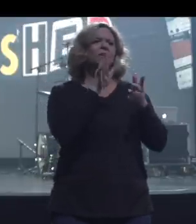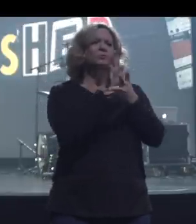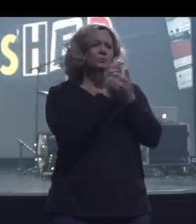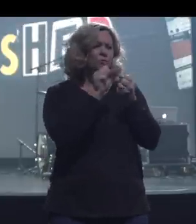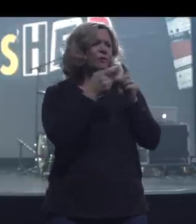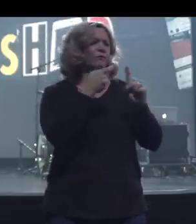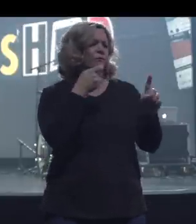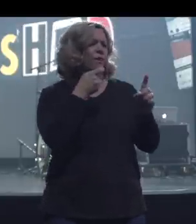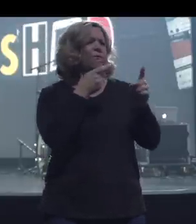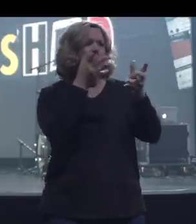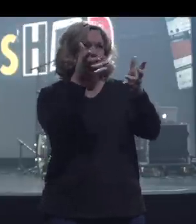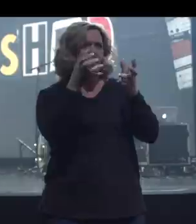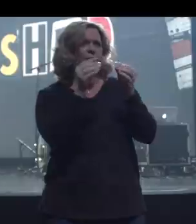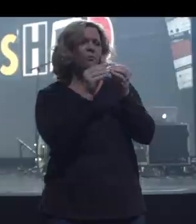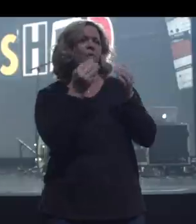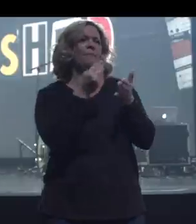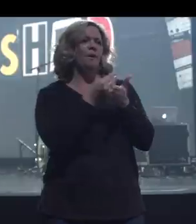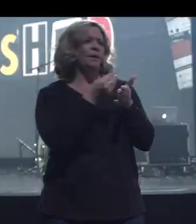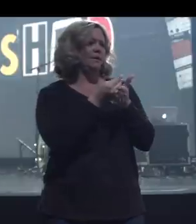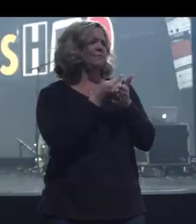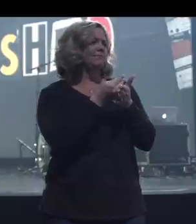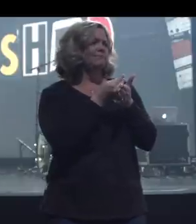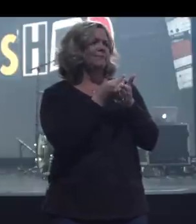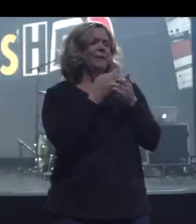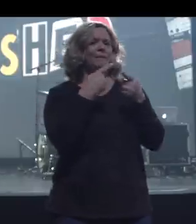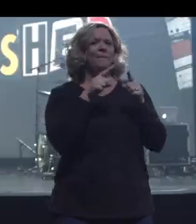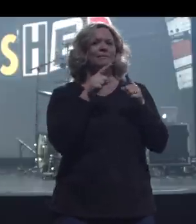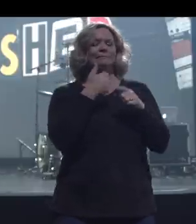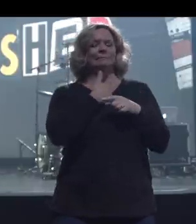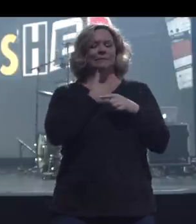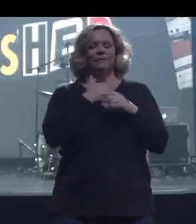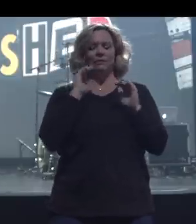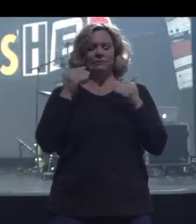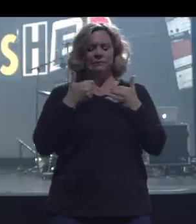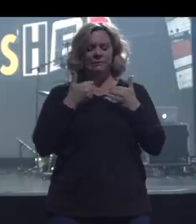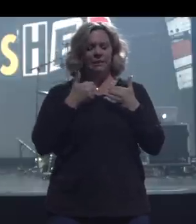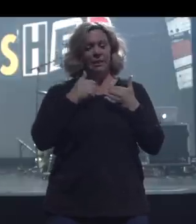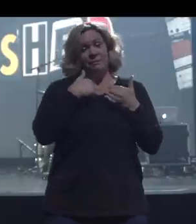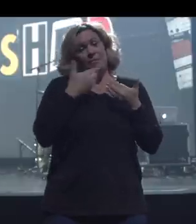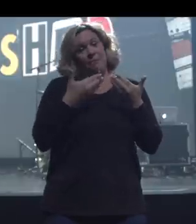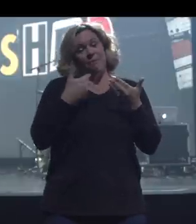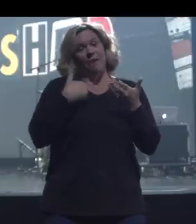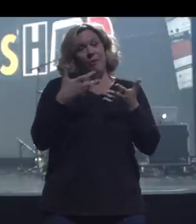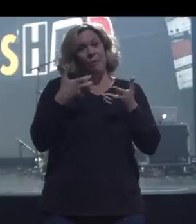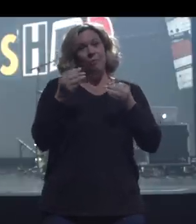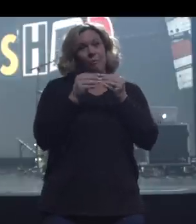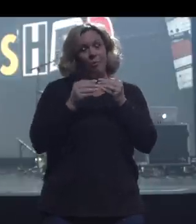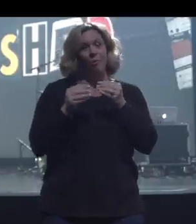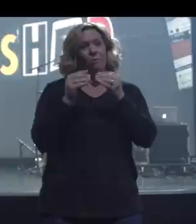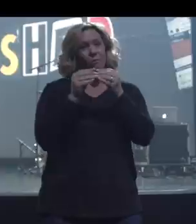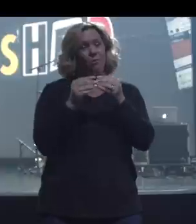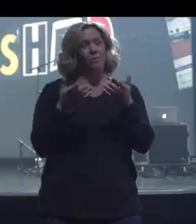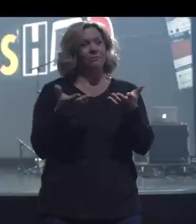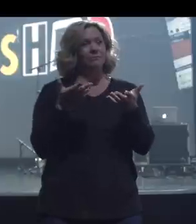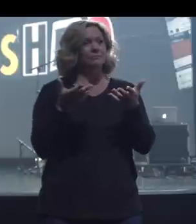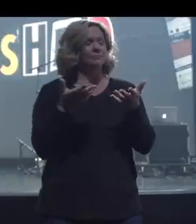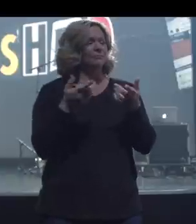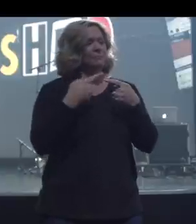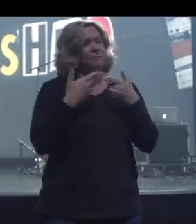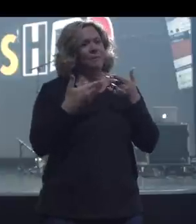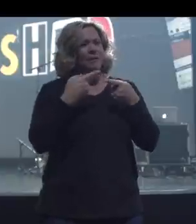money. And yet we don't like to look inwardly about how we might be driven by the same thing, maybe just in a different